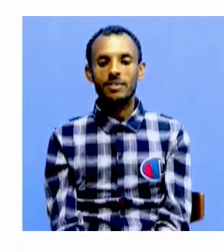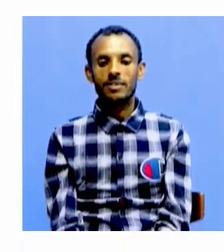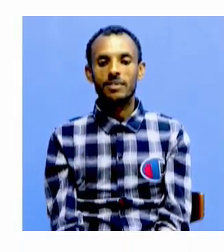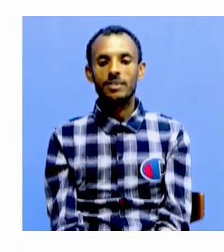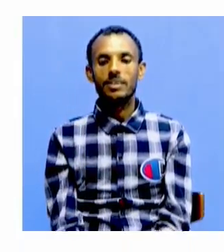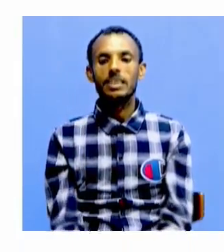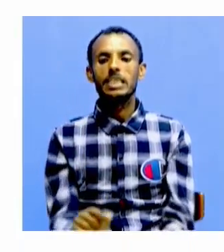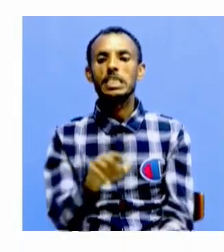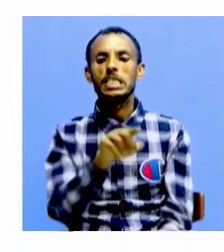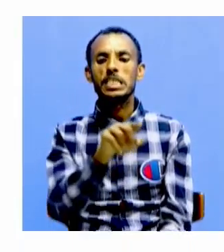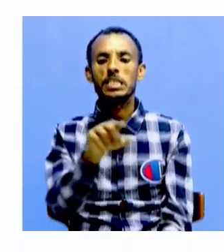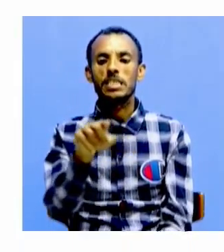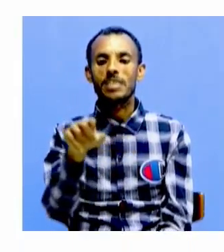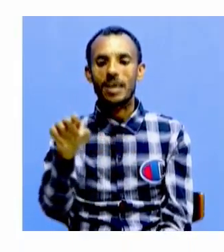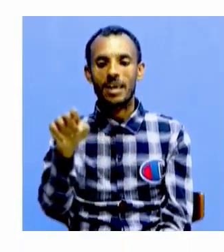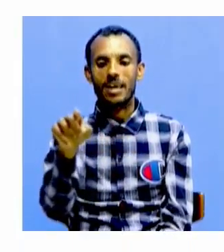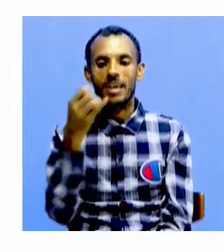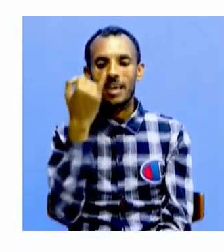they